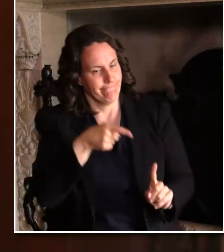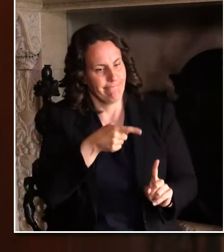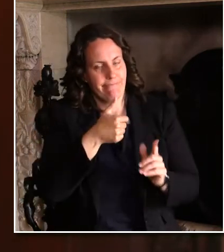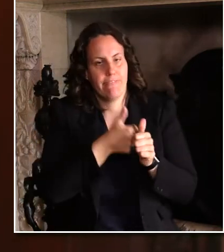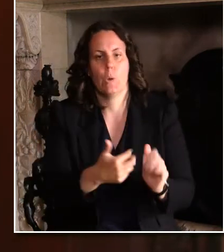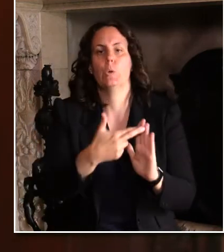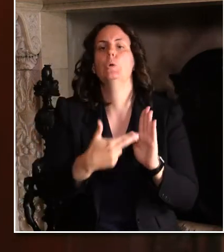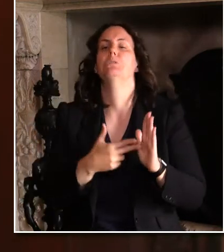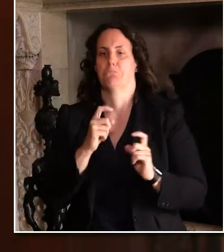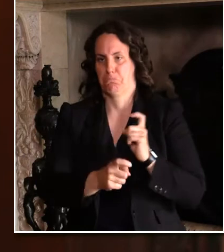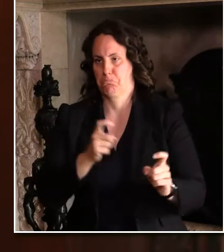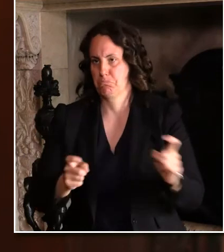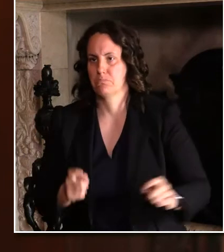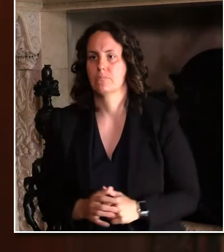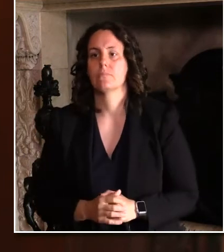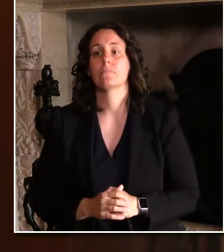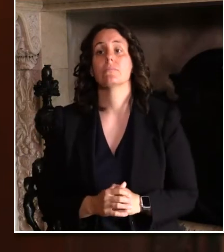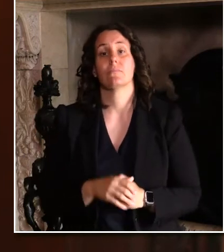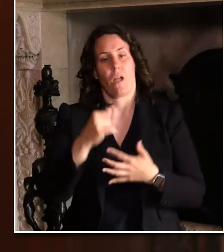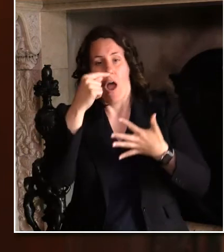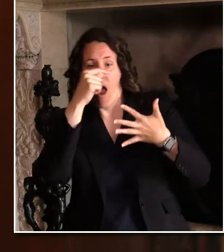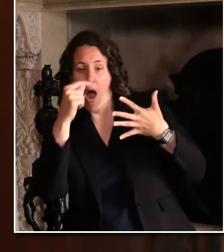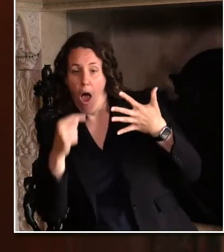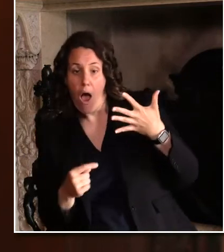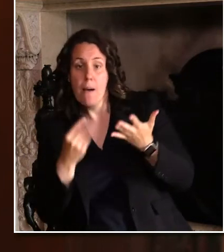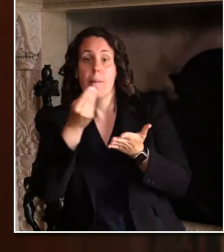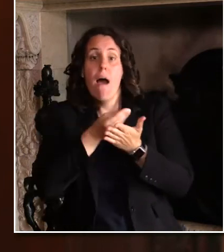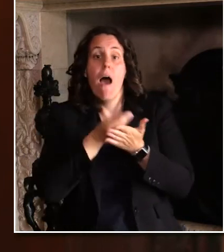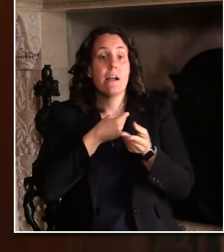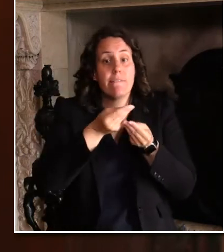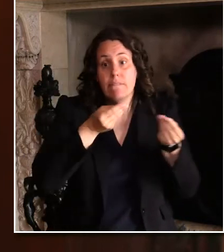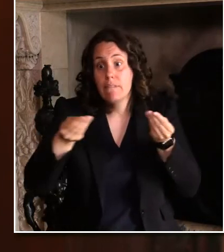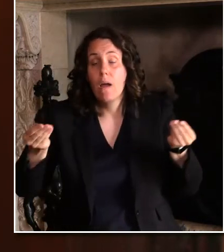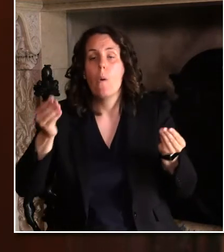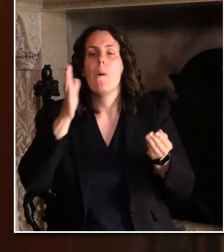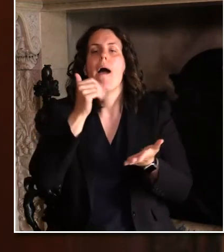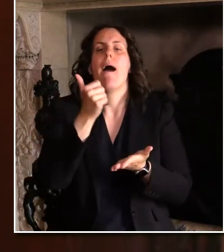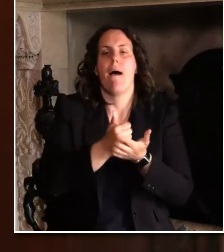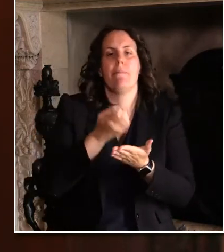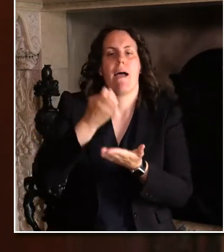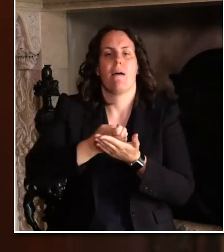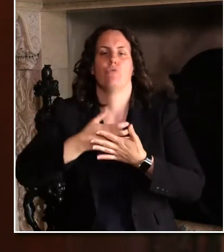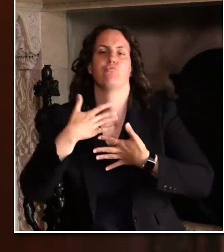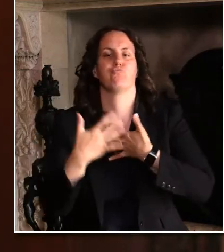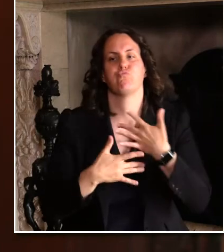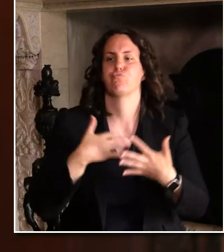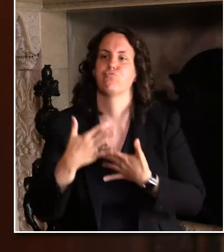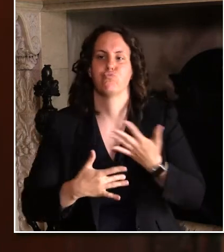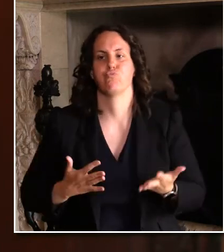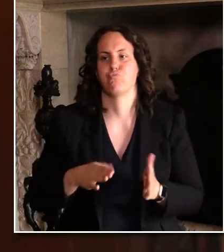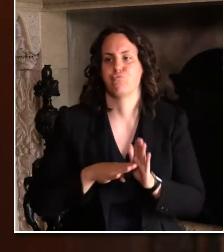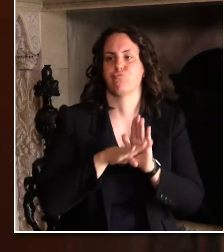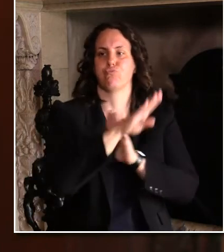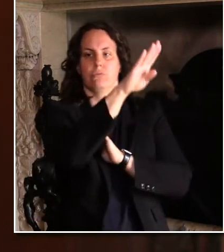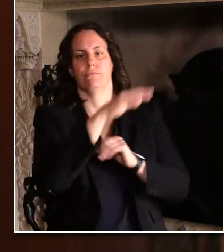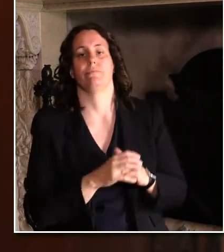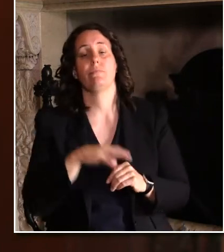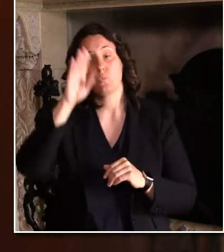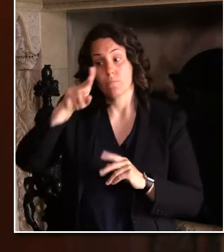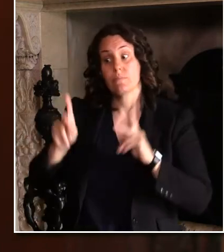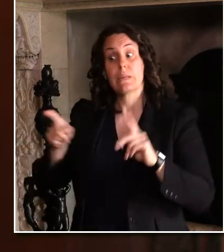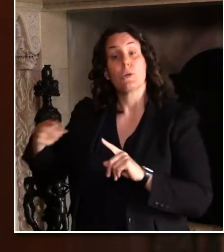That's why we're also investing $25 million in Wisconsin Rental Assistance Program to provide up to $3,000